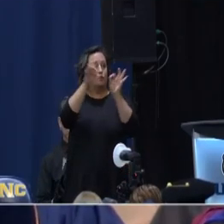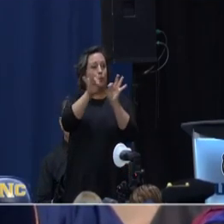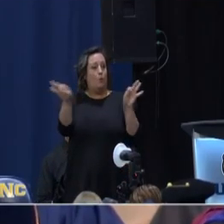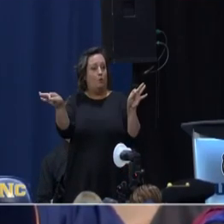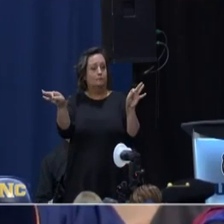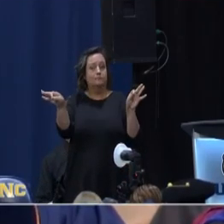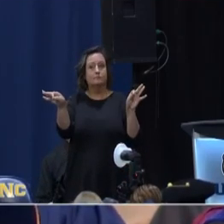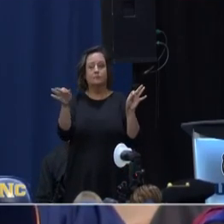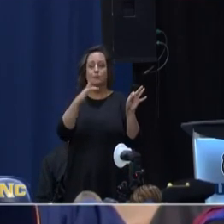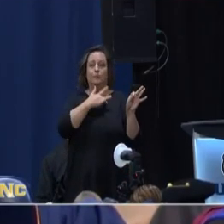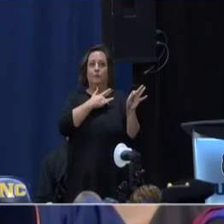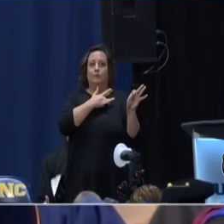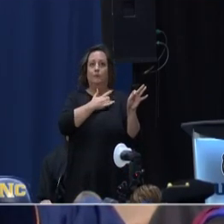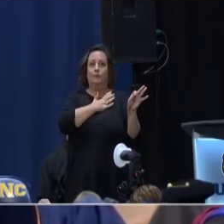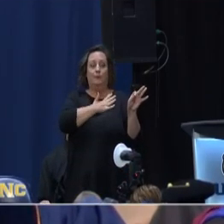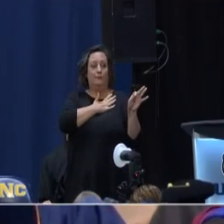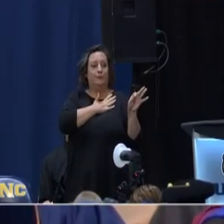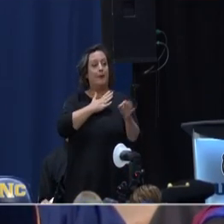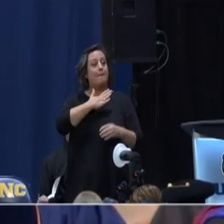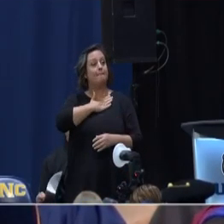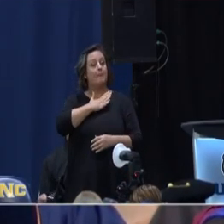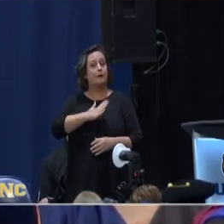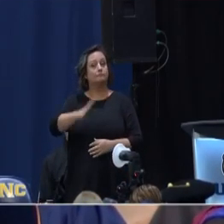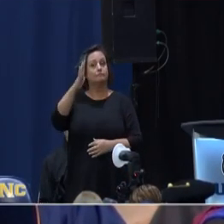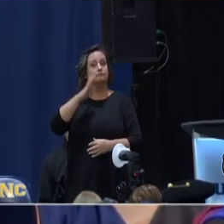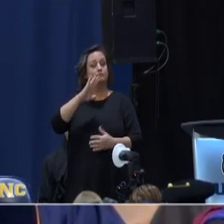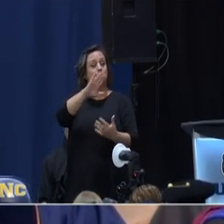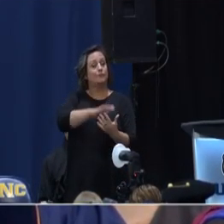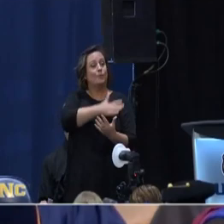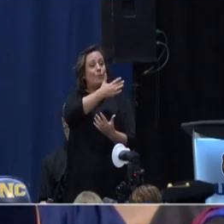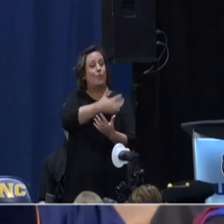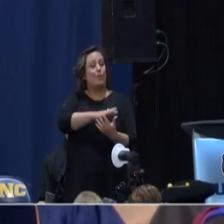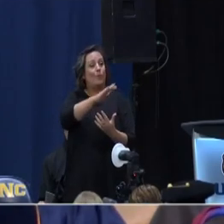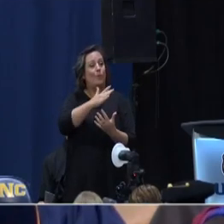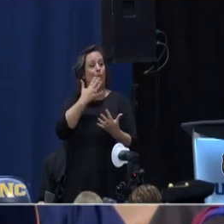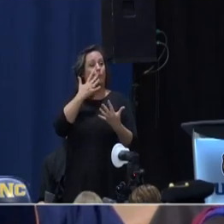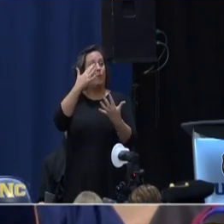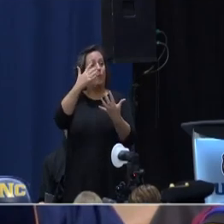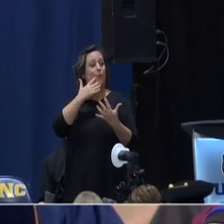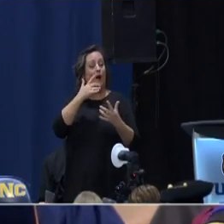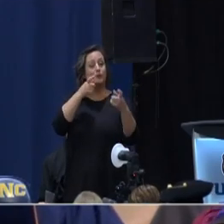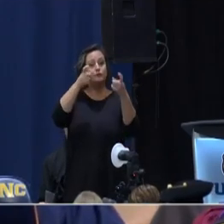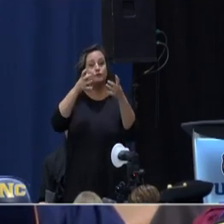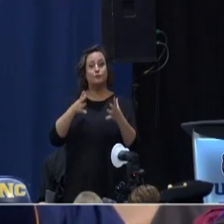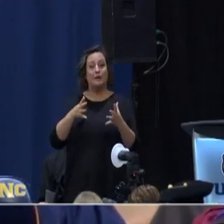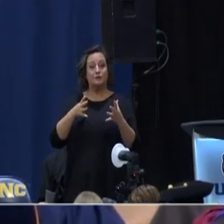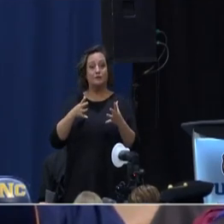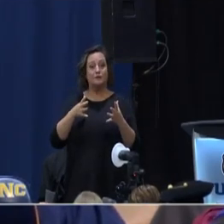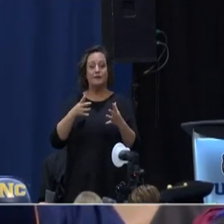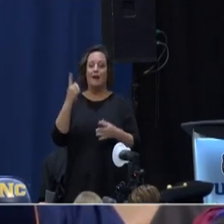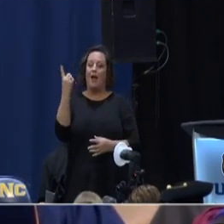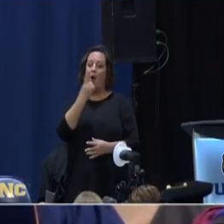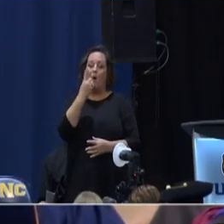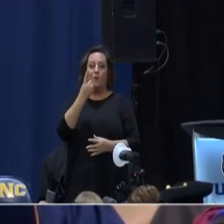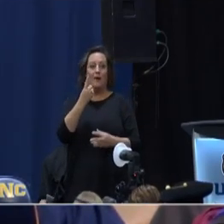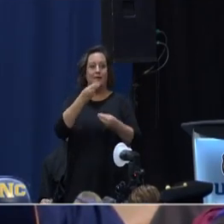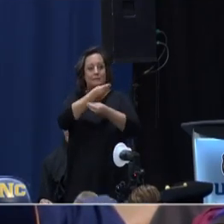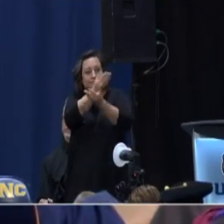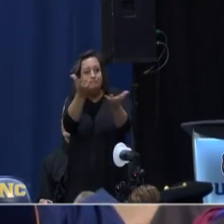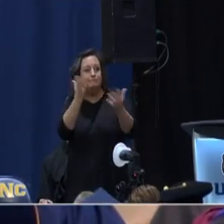heart. It was one that my choir director read to me many years ago, and one that I read to every single one of my theater students